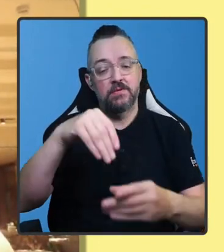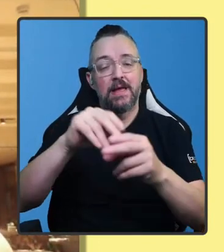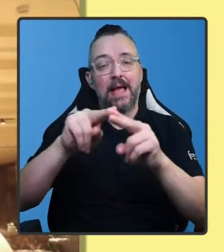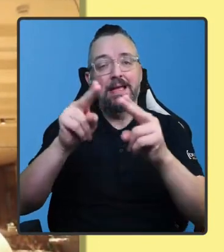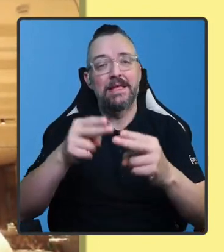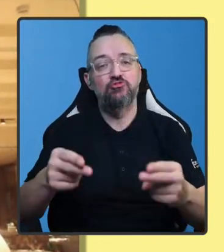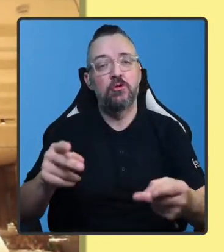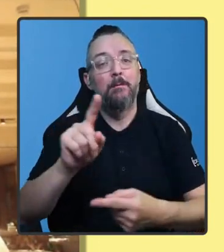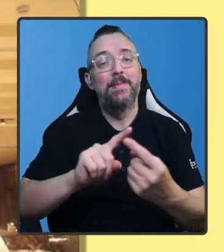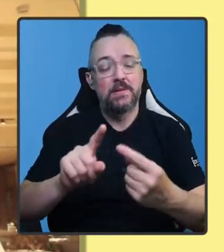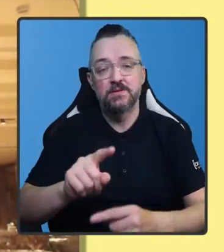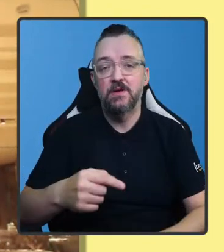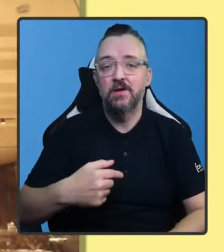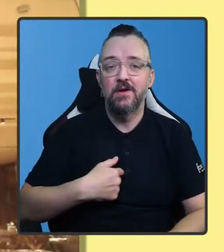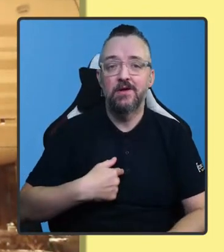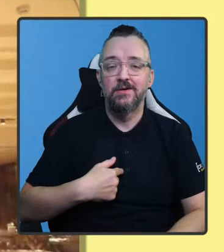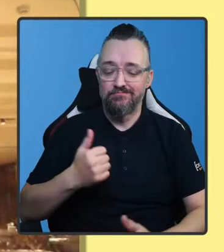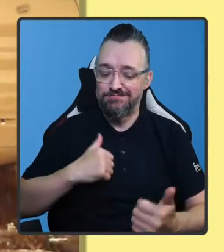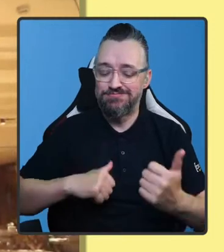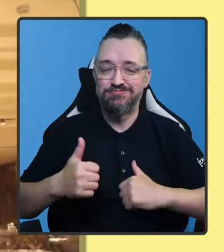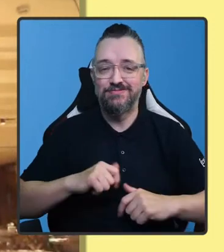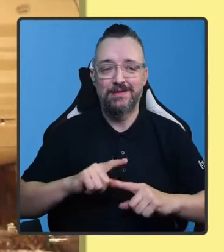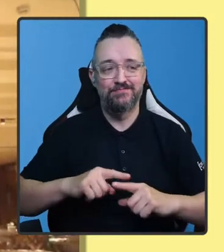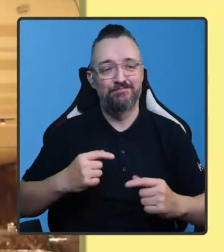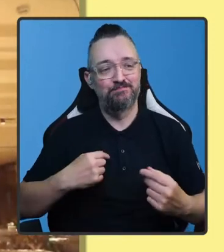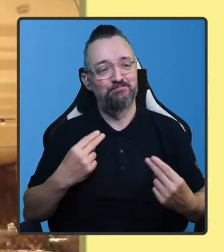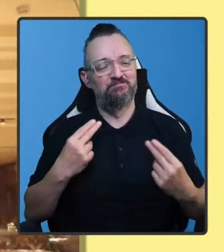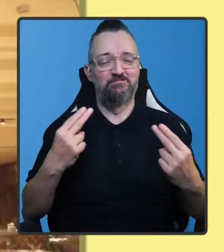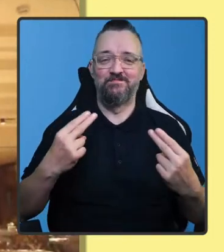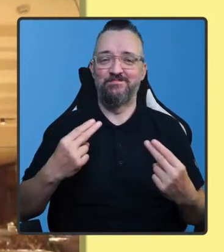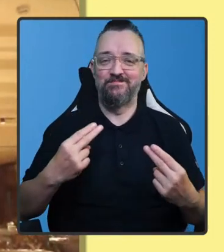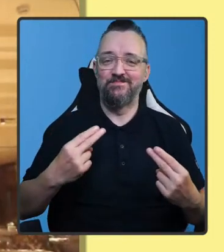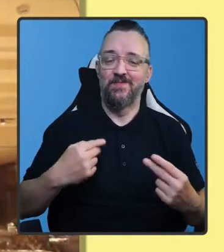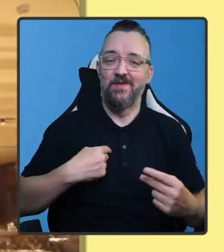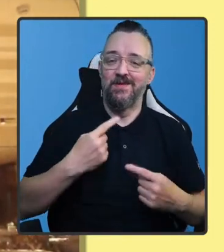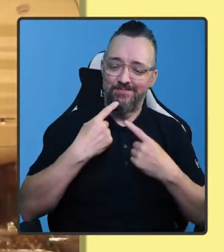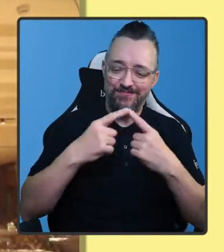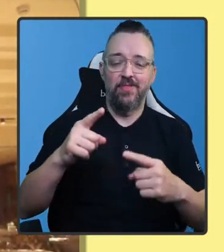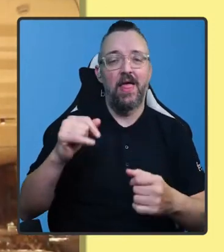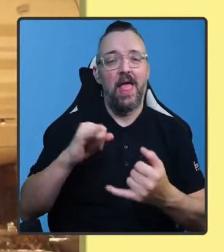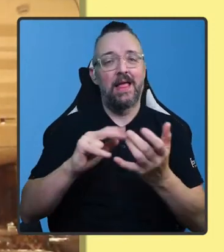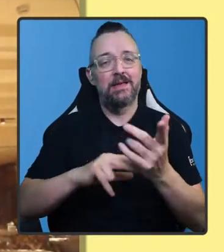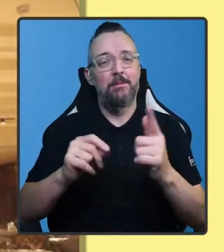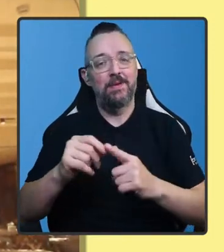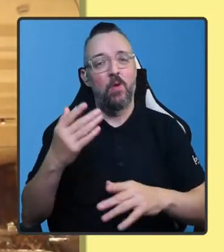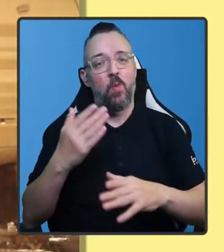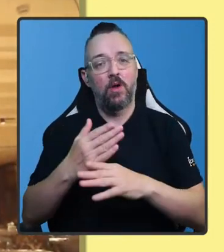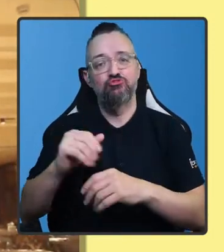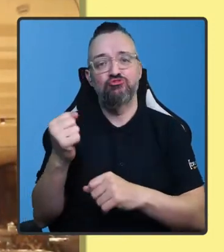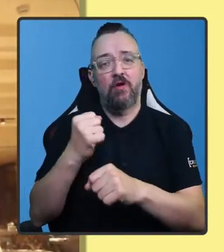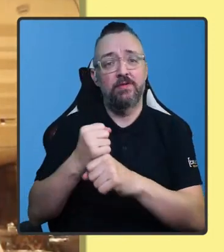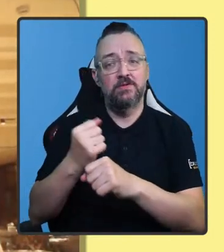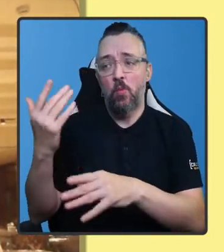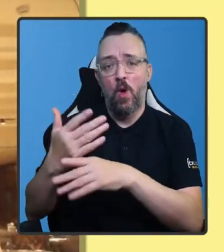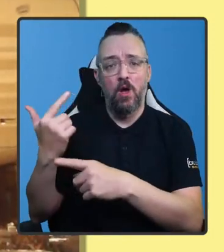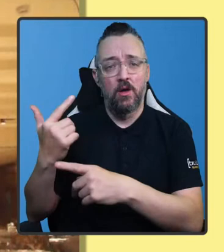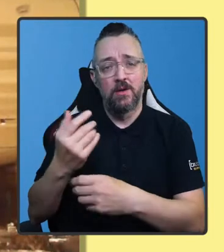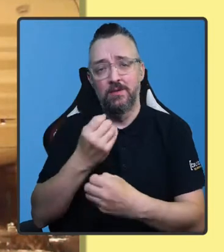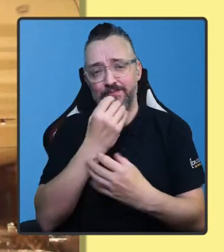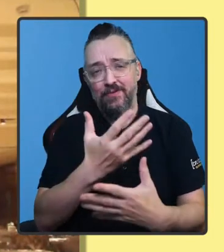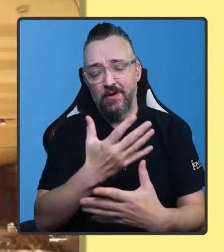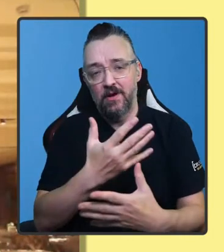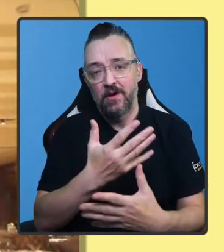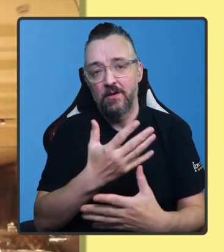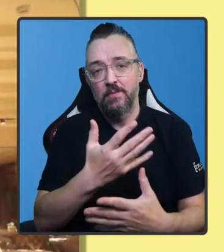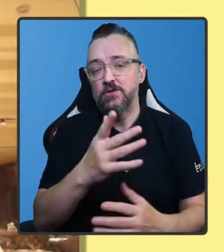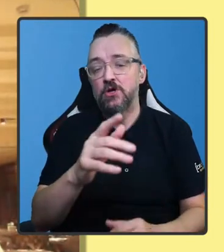to explain and maybe to brag a little bit as well of the work the SNP and the Scottish government are doing. But it shouldn't be my